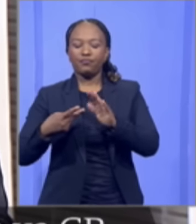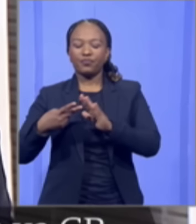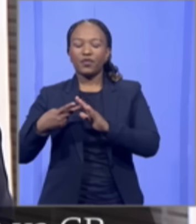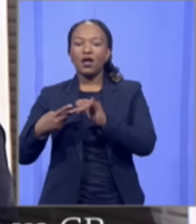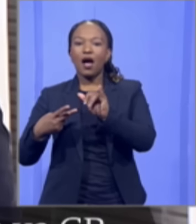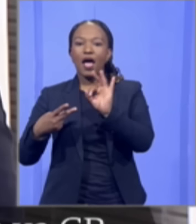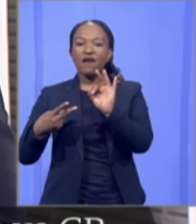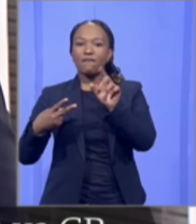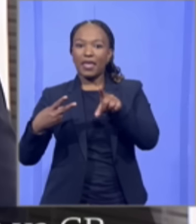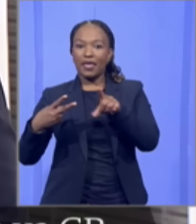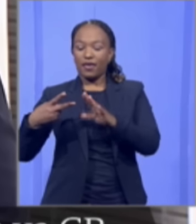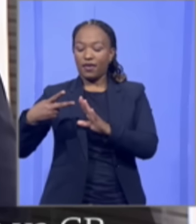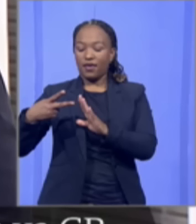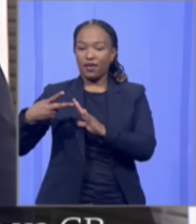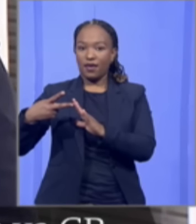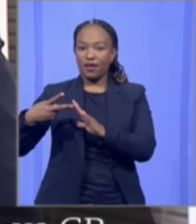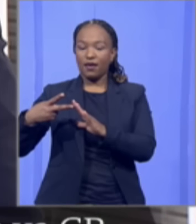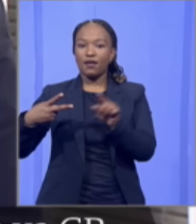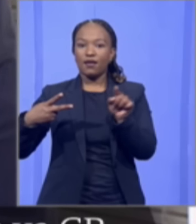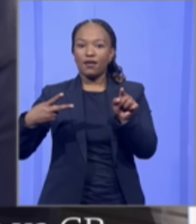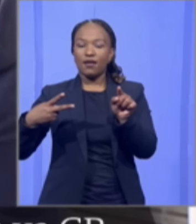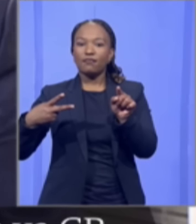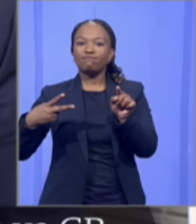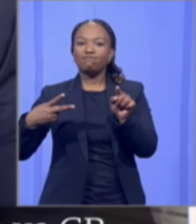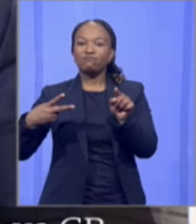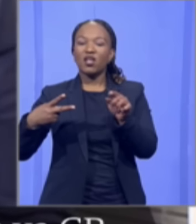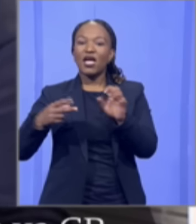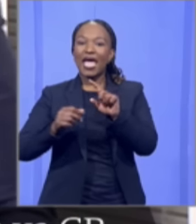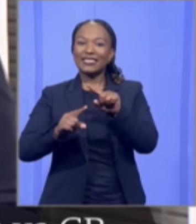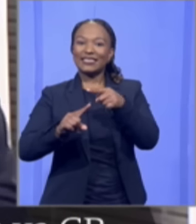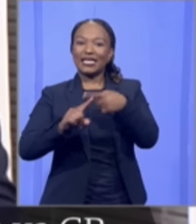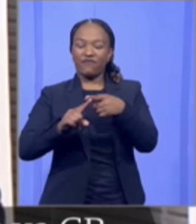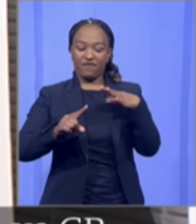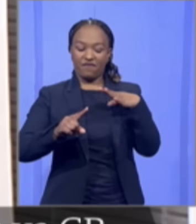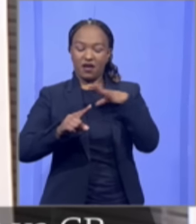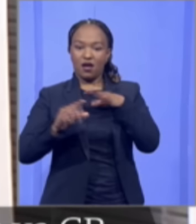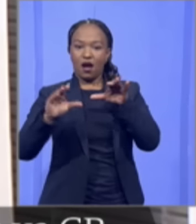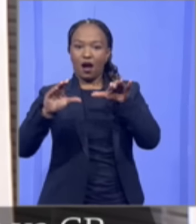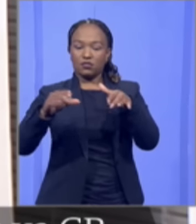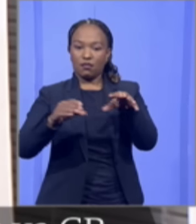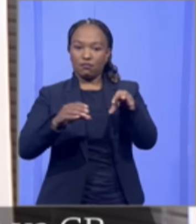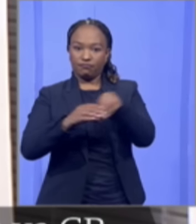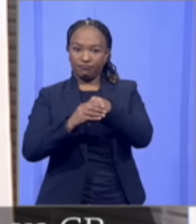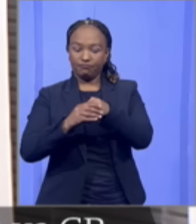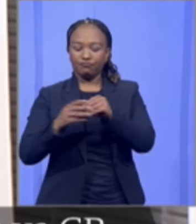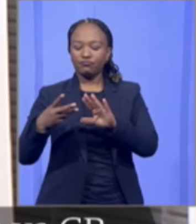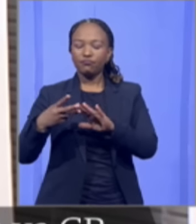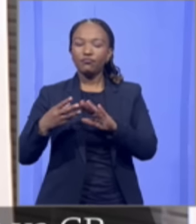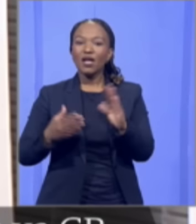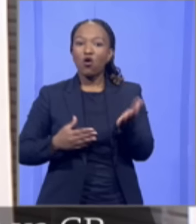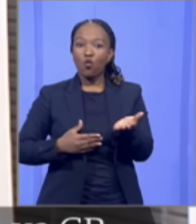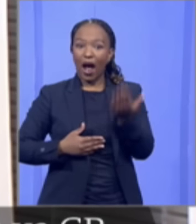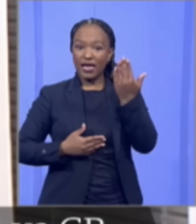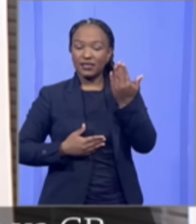IFP, who will be mentioned in the Executive Council, RISE,